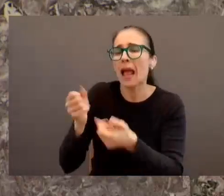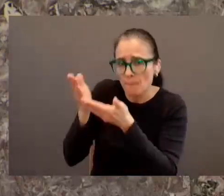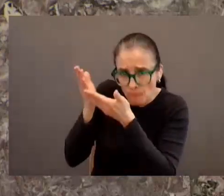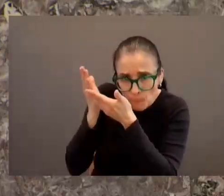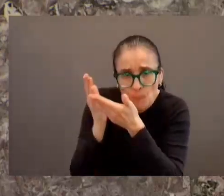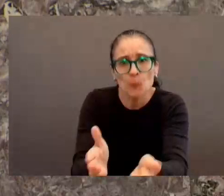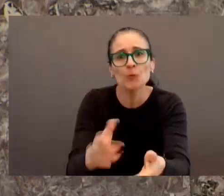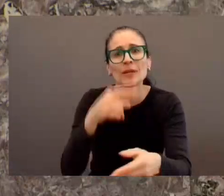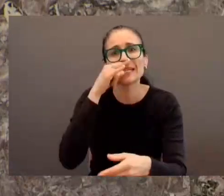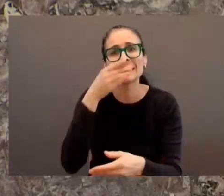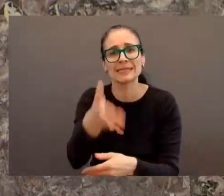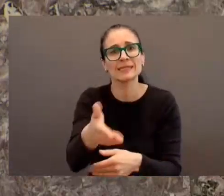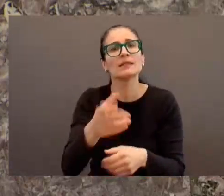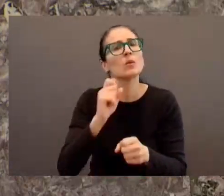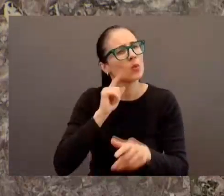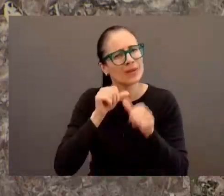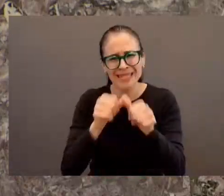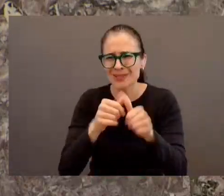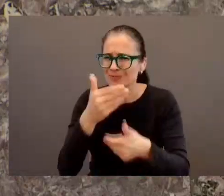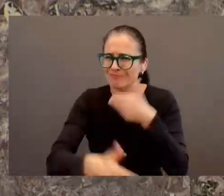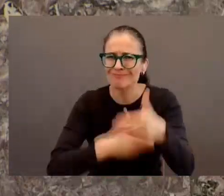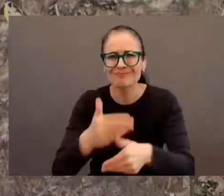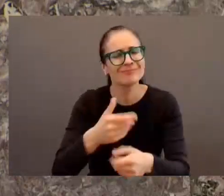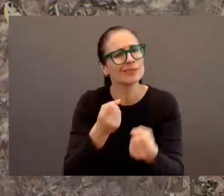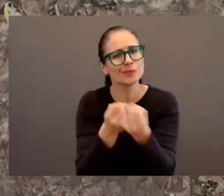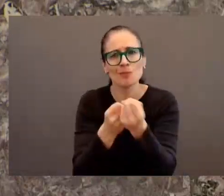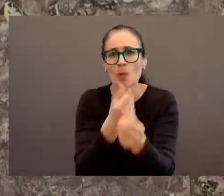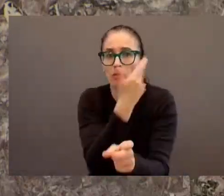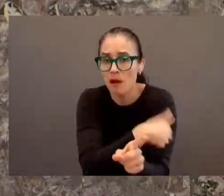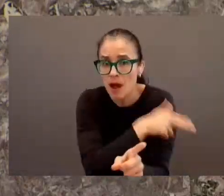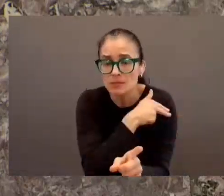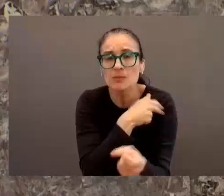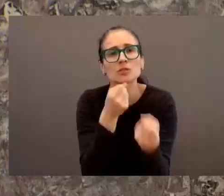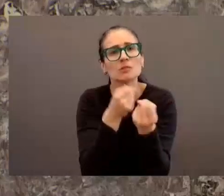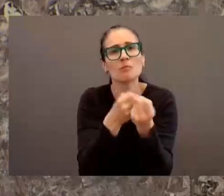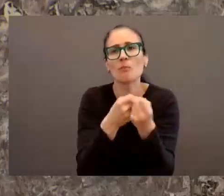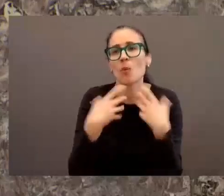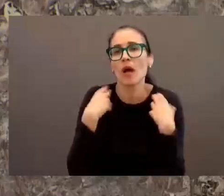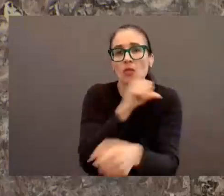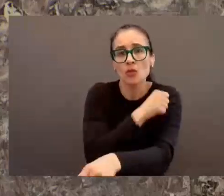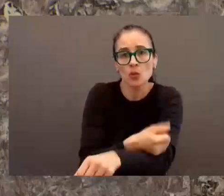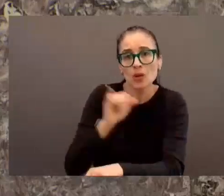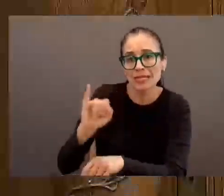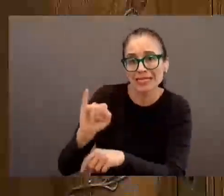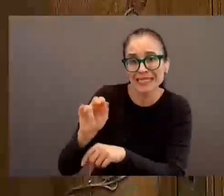to support the hospital, to support Interior Health, and to support families in Kelowna.